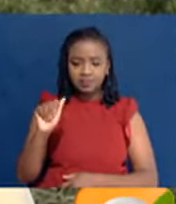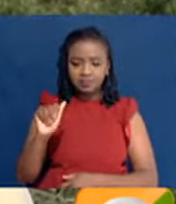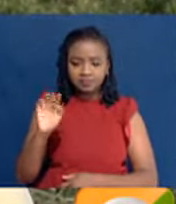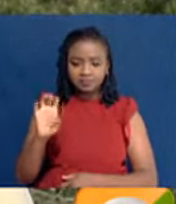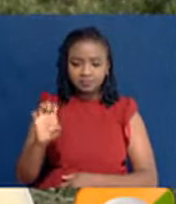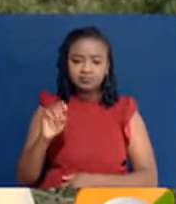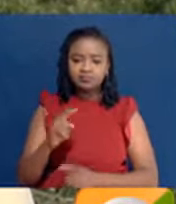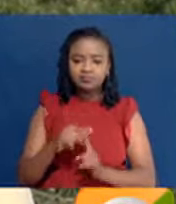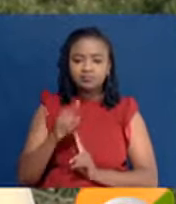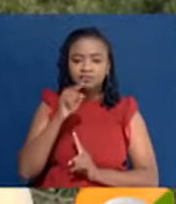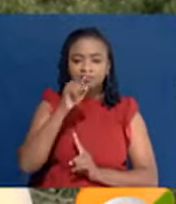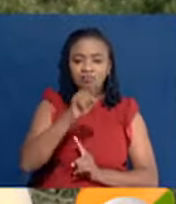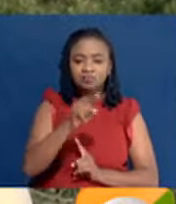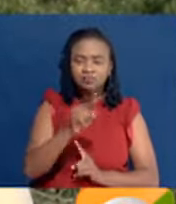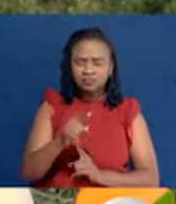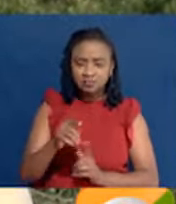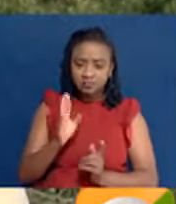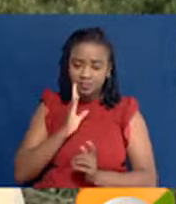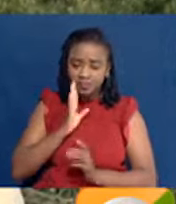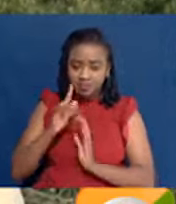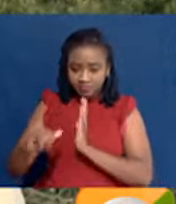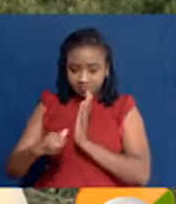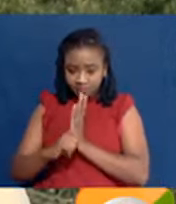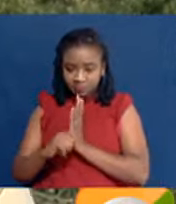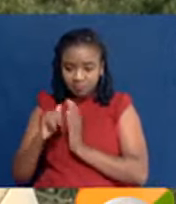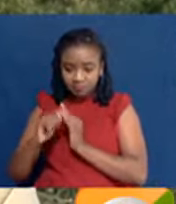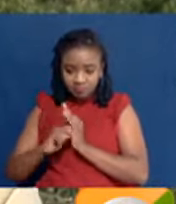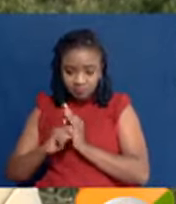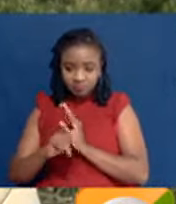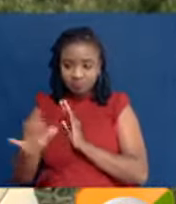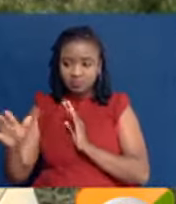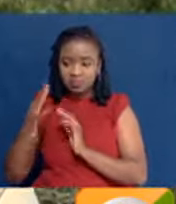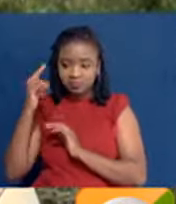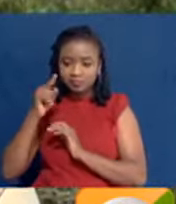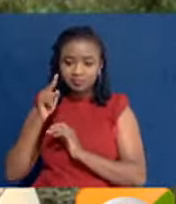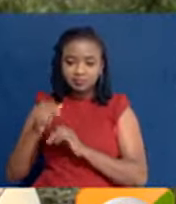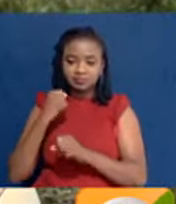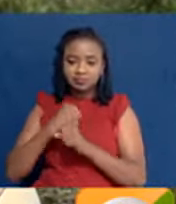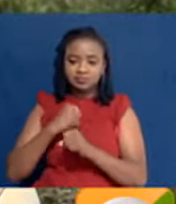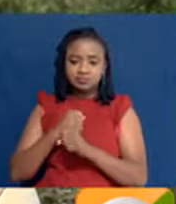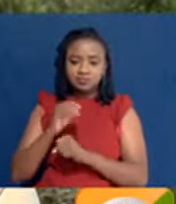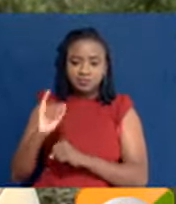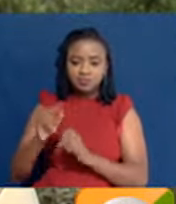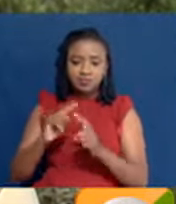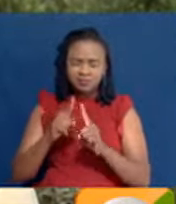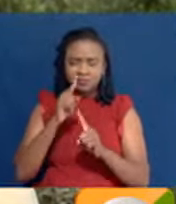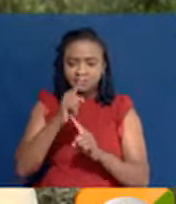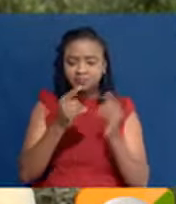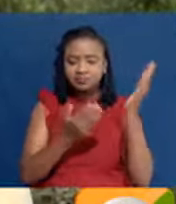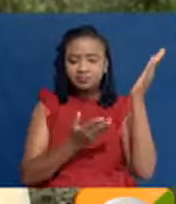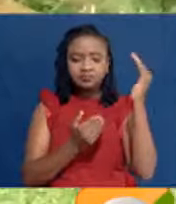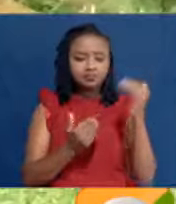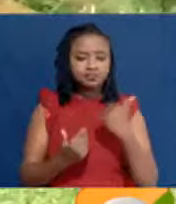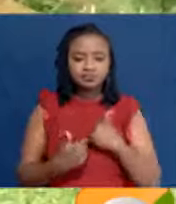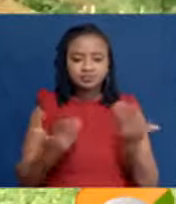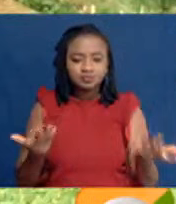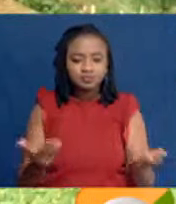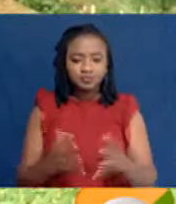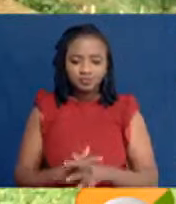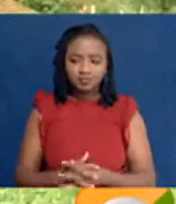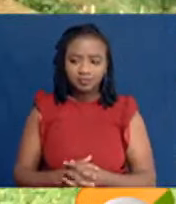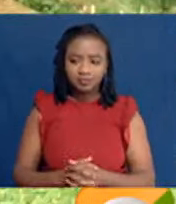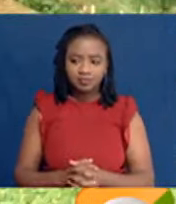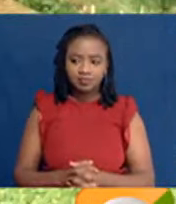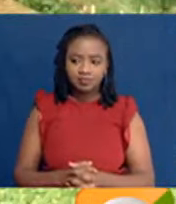would you want to extend that? And what do you have hope for? Well, I think that the thing that most gives me hope,